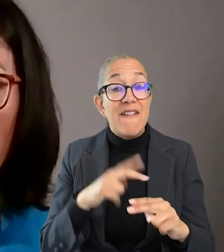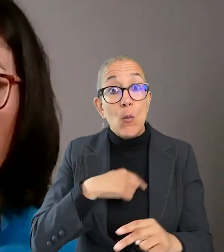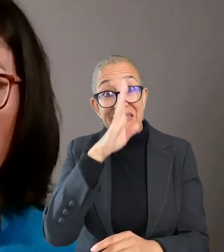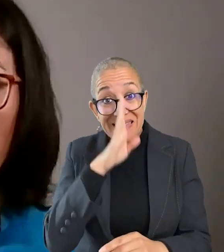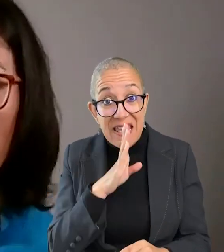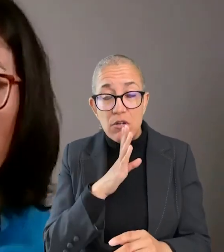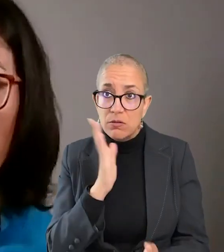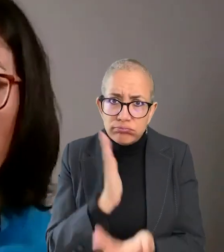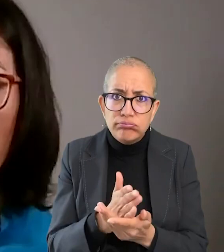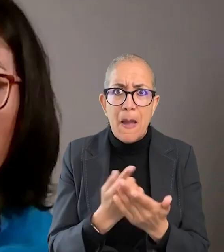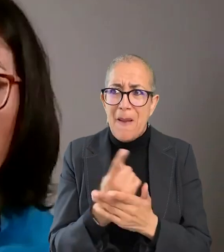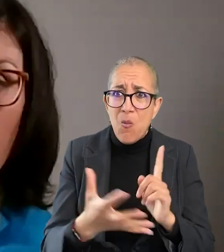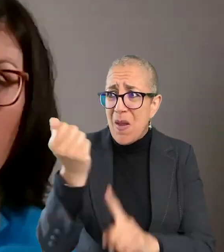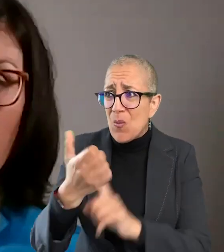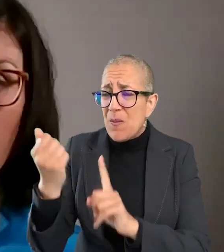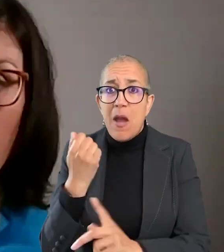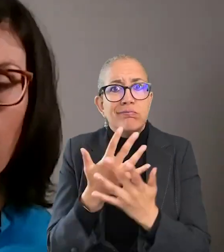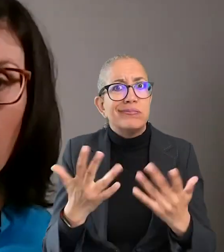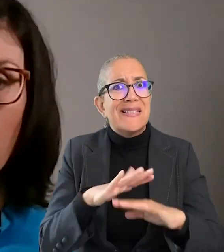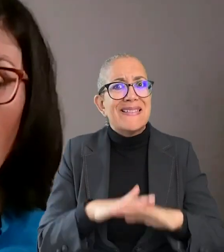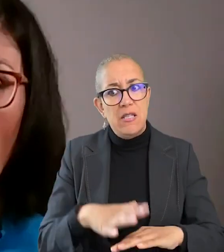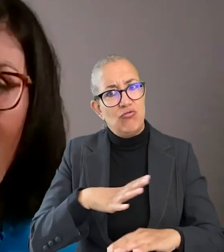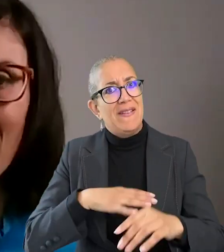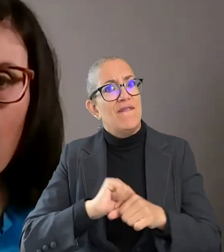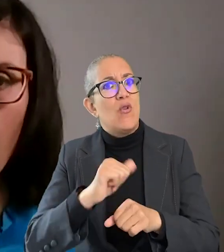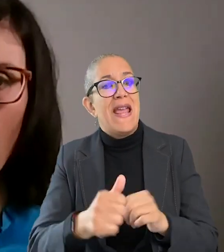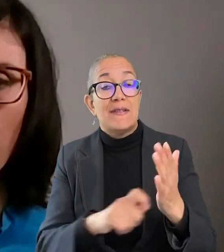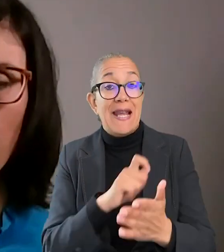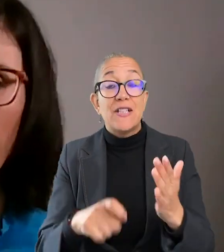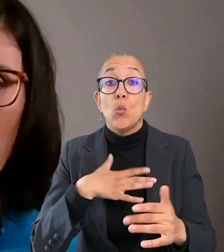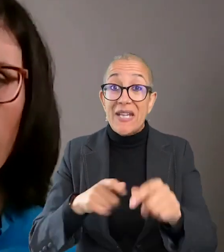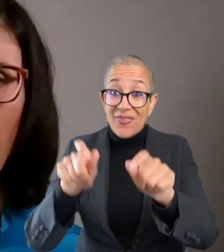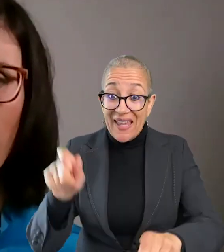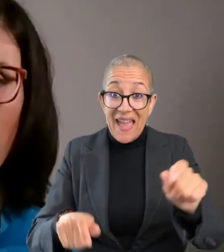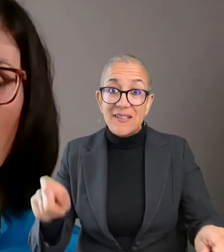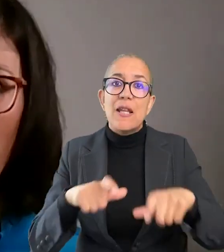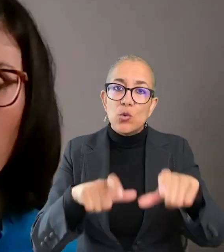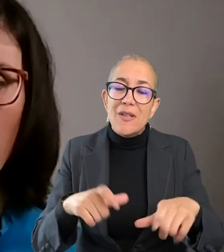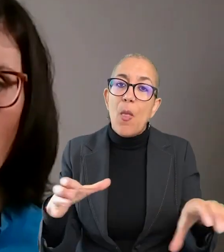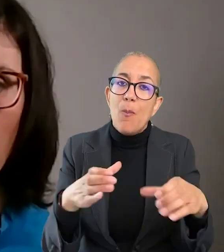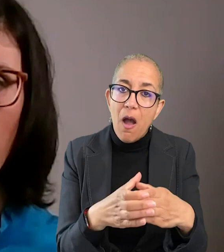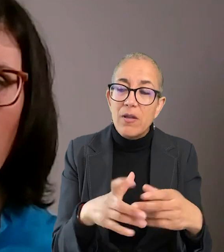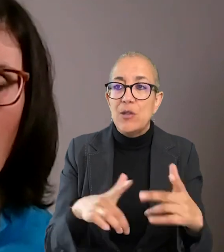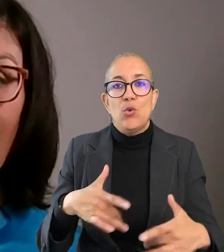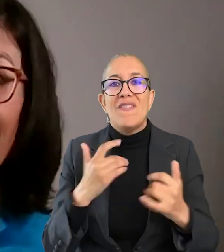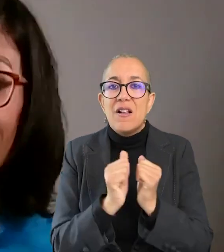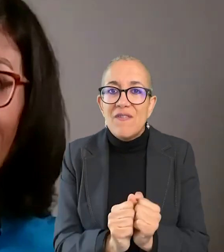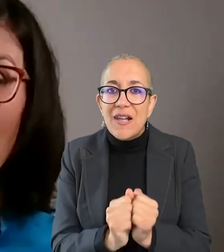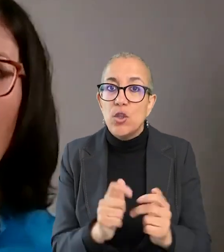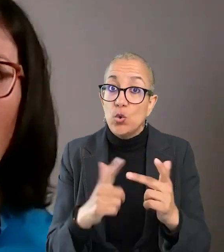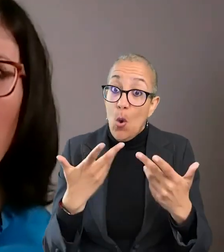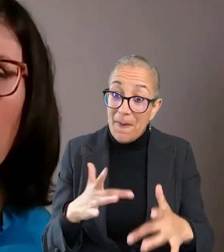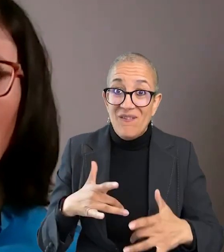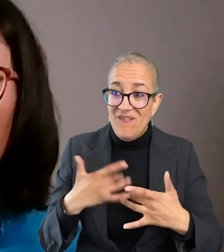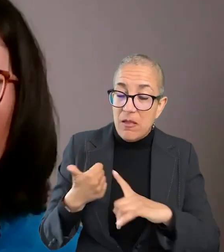those number of seats that we need to at the next election, we need those candidates to remain in the party, to feel valued, to have felt supported,